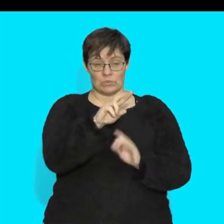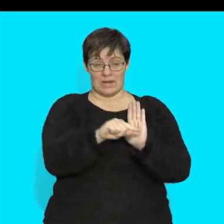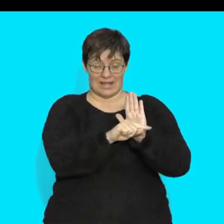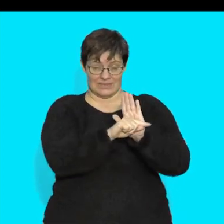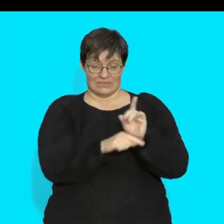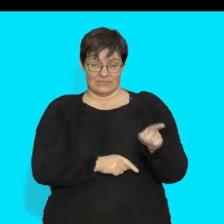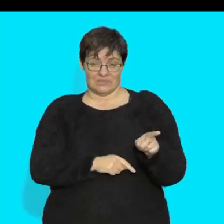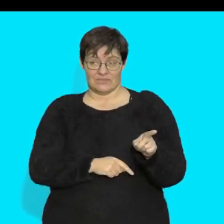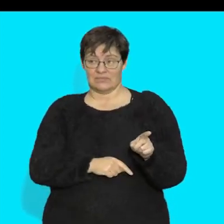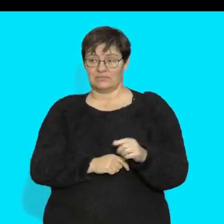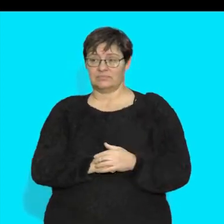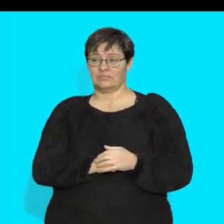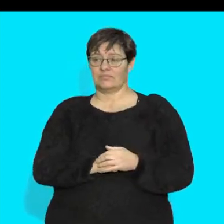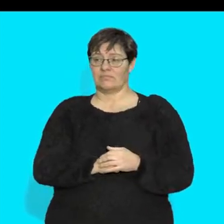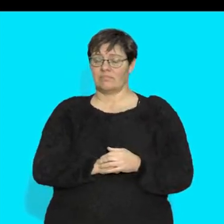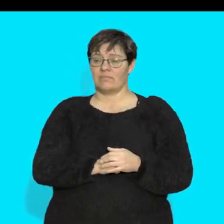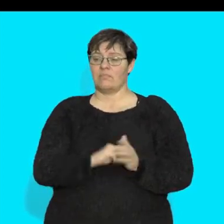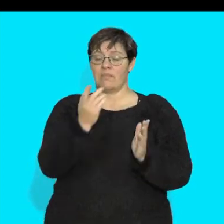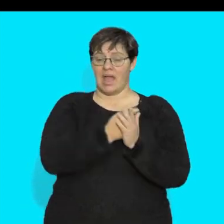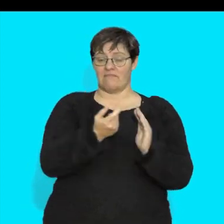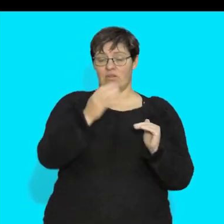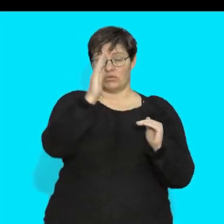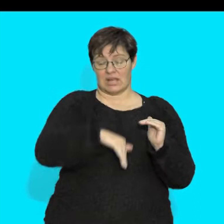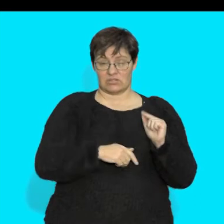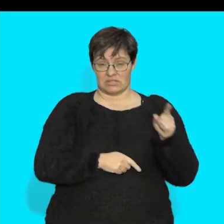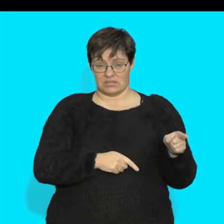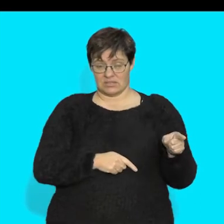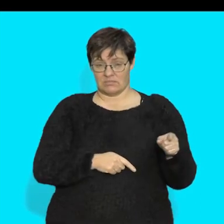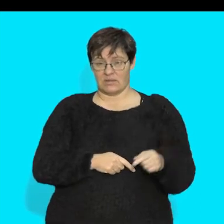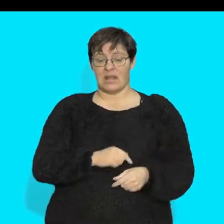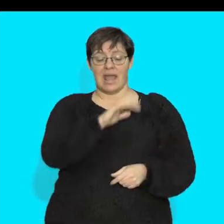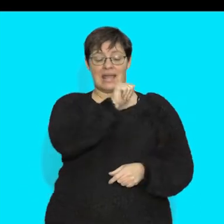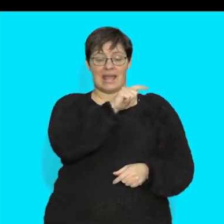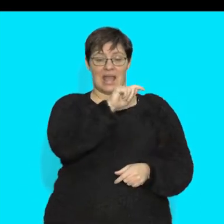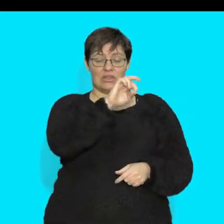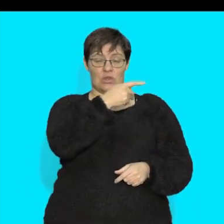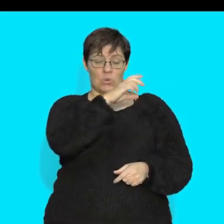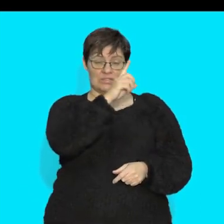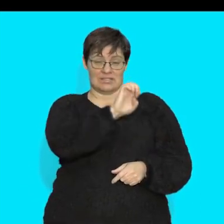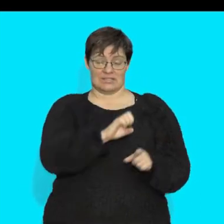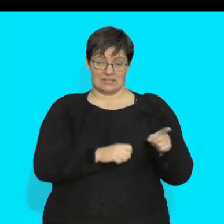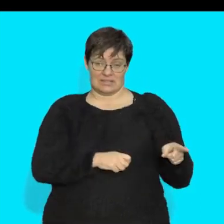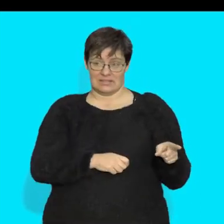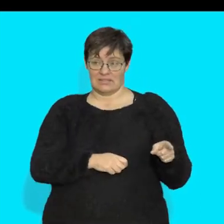plus 2 electrons. So at the positive terminal, we're getting reduction, so this is the cathode.